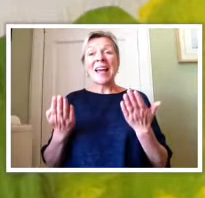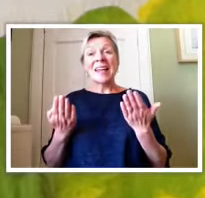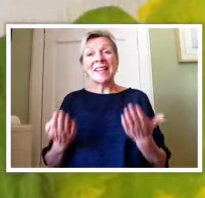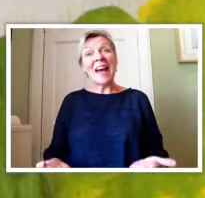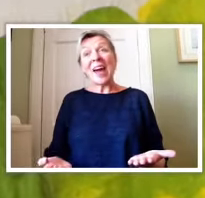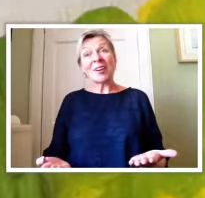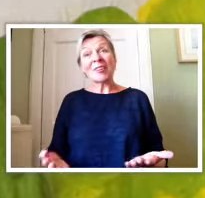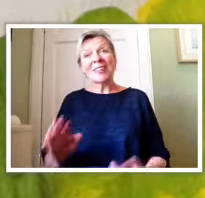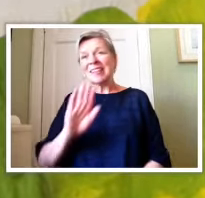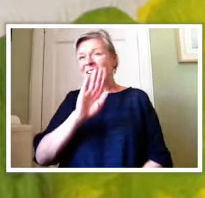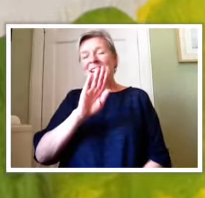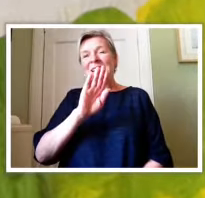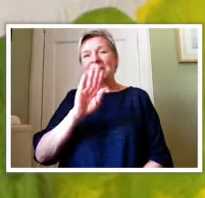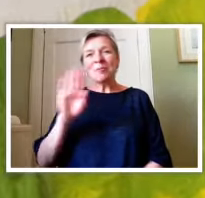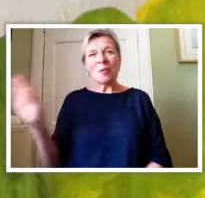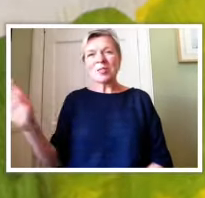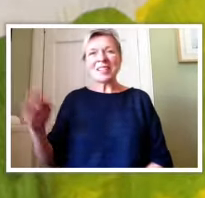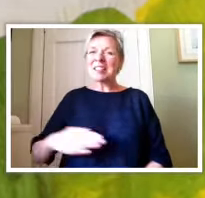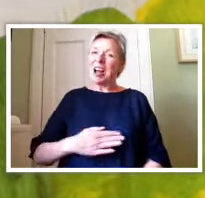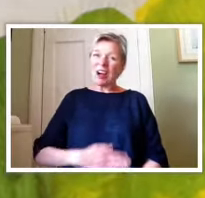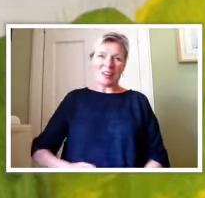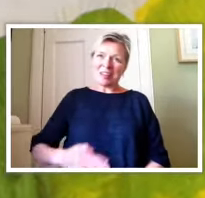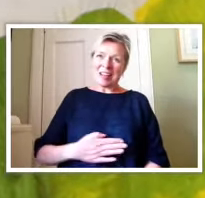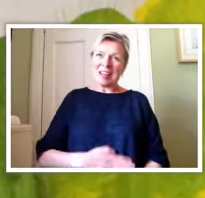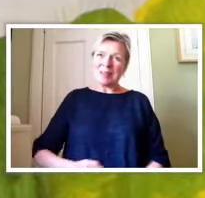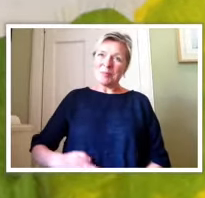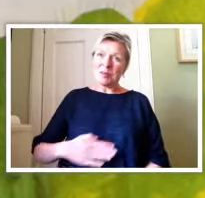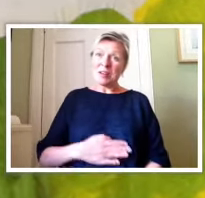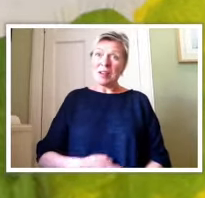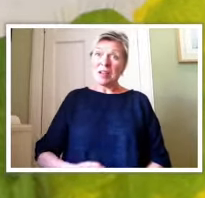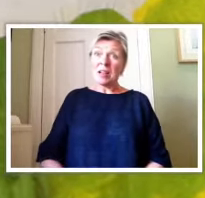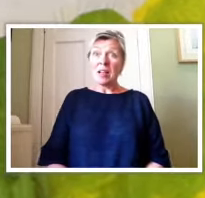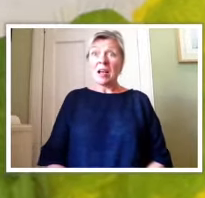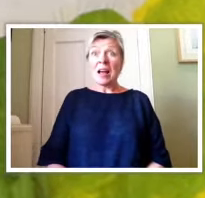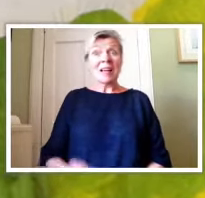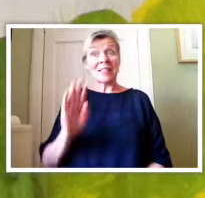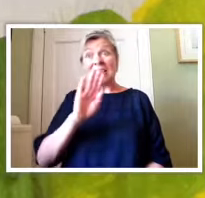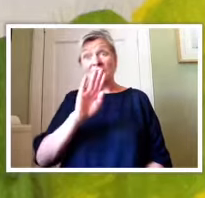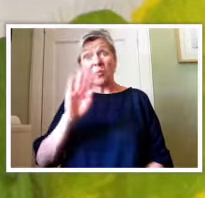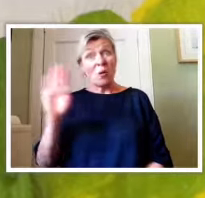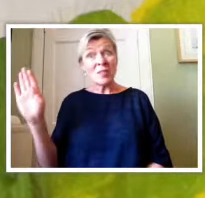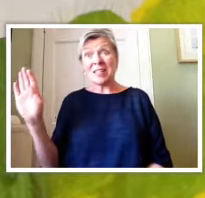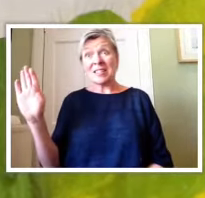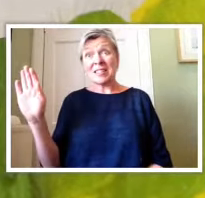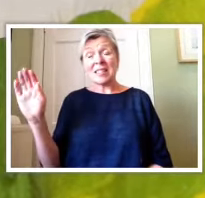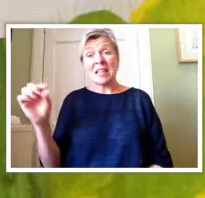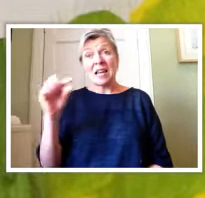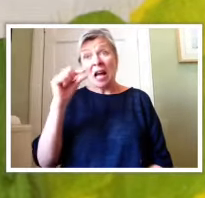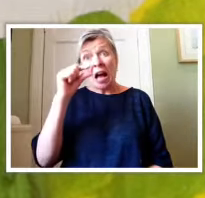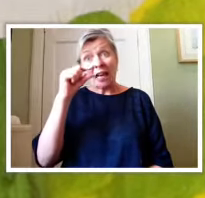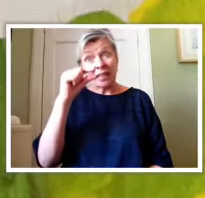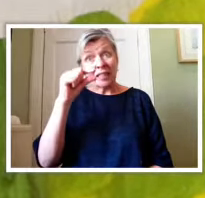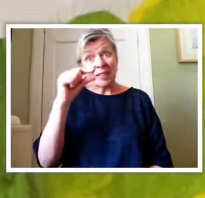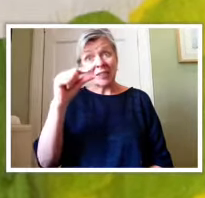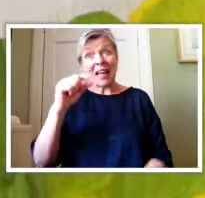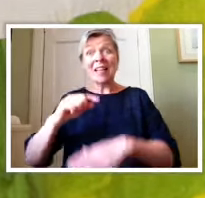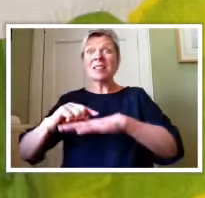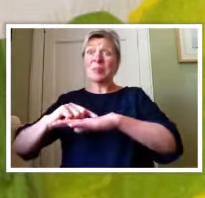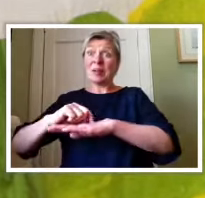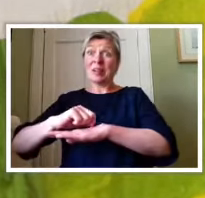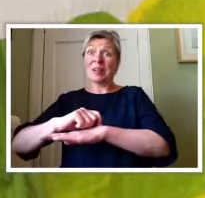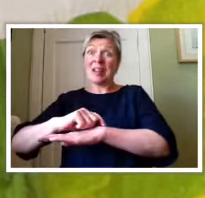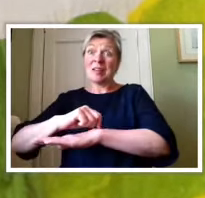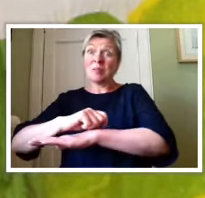Now, he wasn't hungry anymore. And he wasn't a little